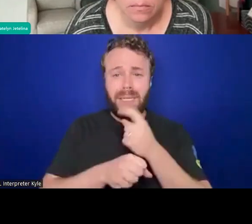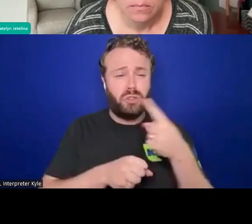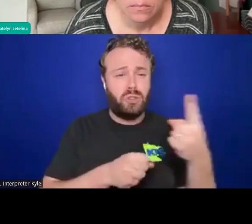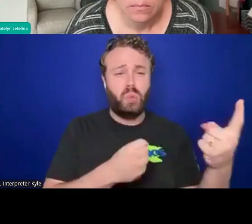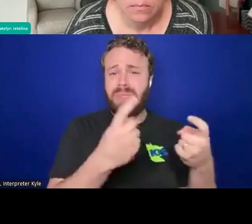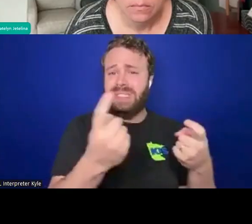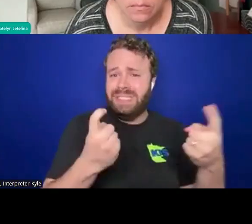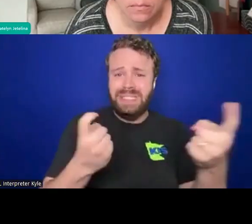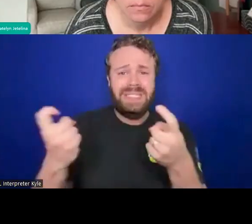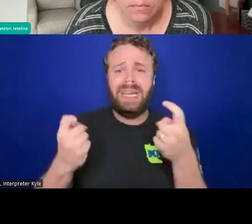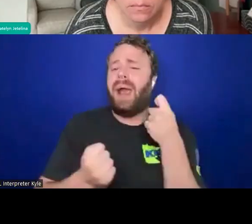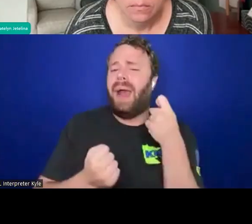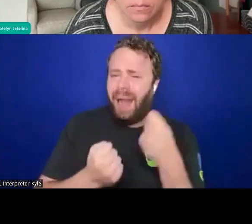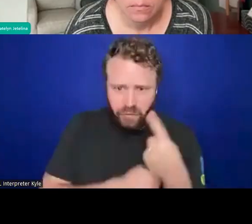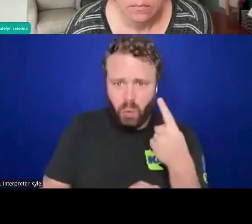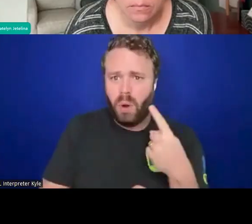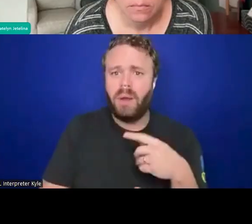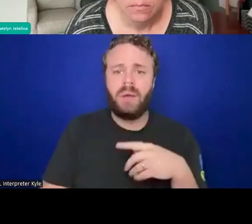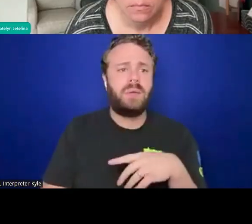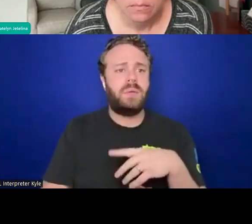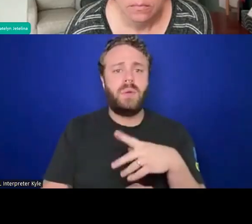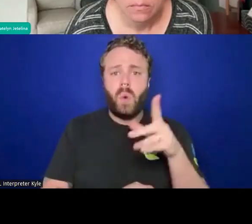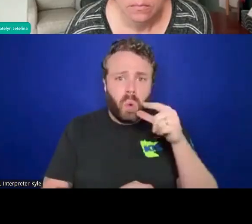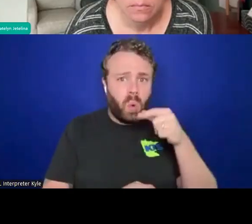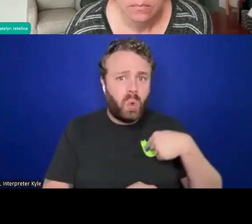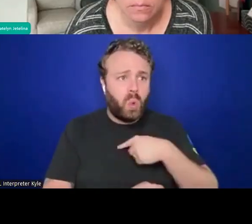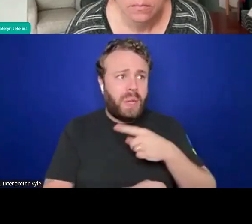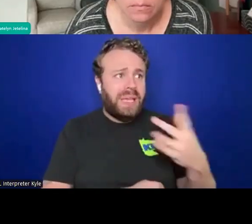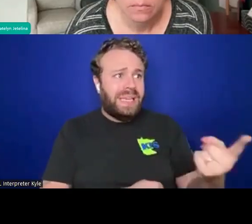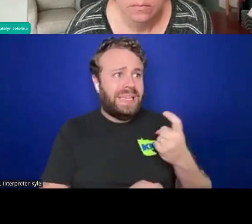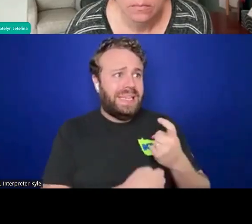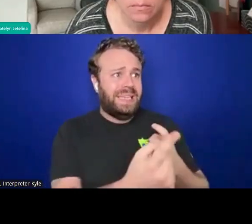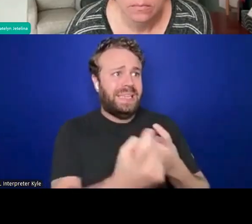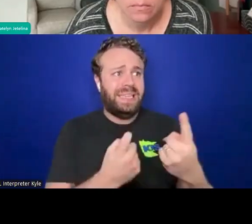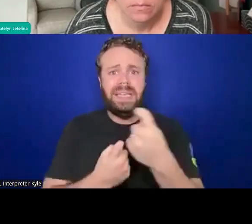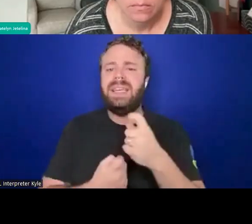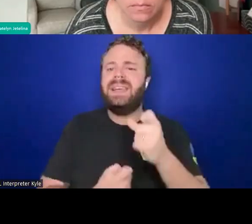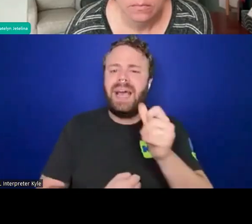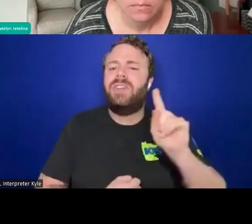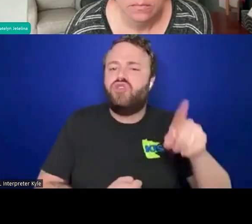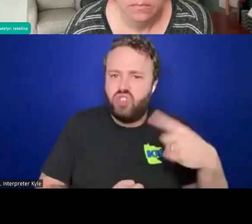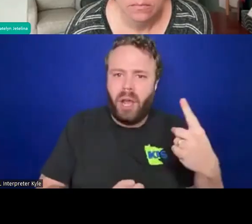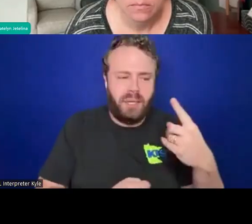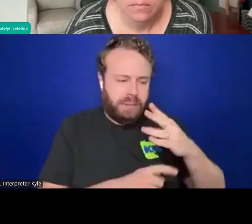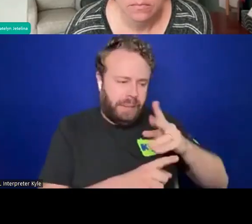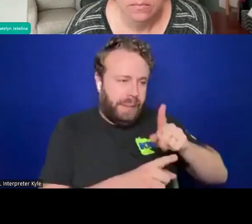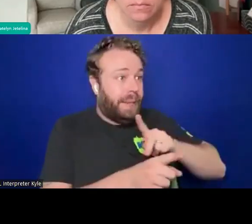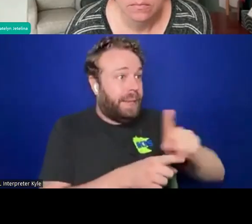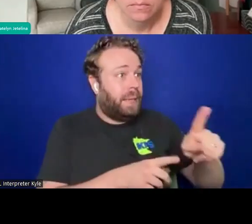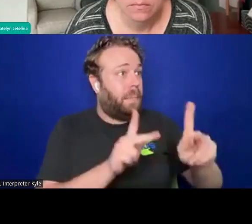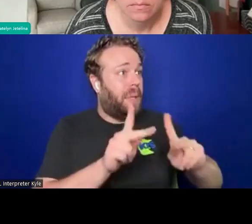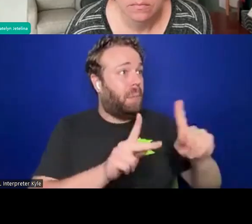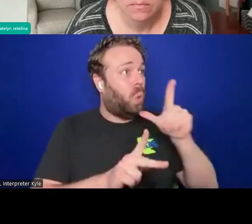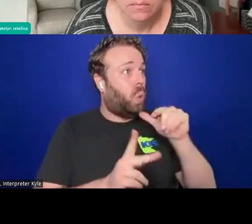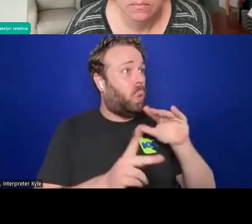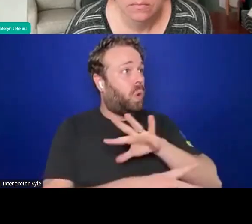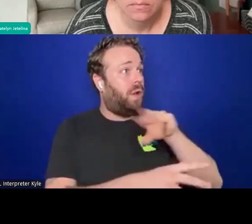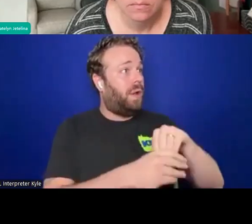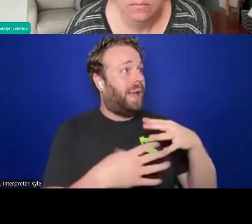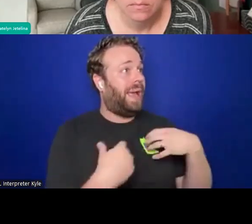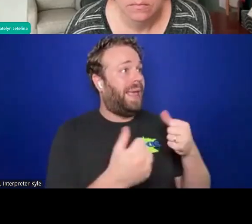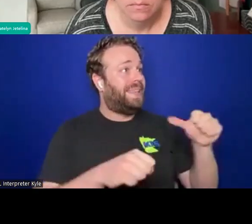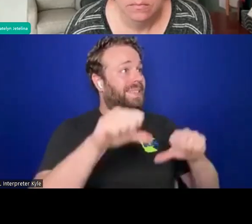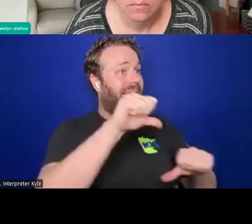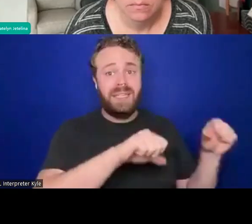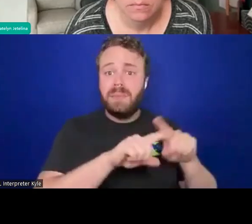bring in, who to tap into in the community, we are not only talking to those of us in health science and public health, but individuals